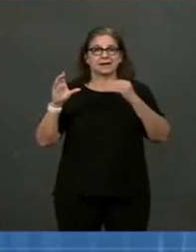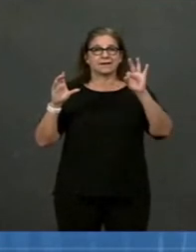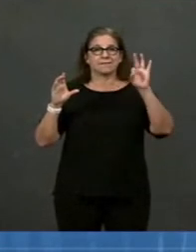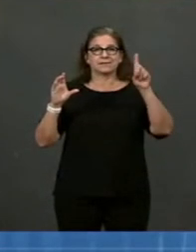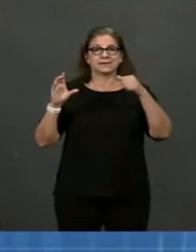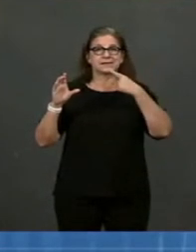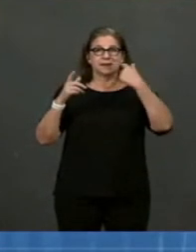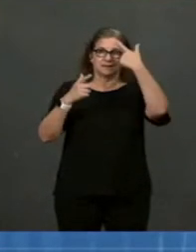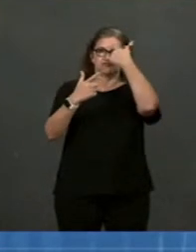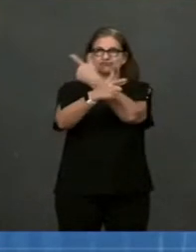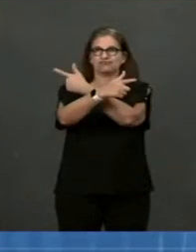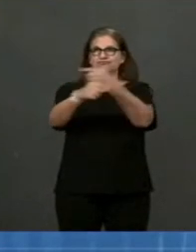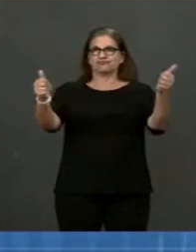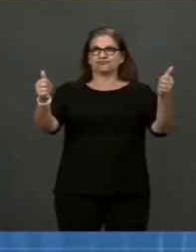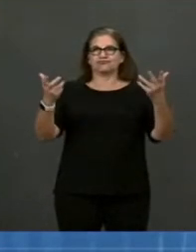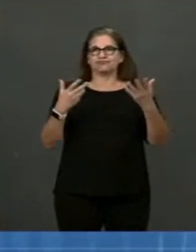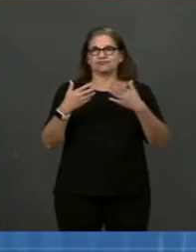question.